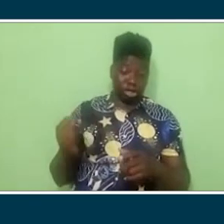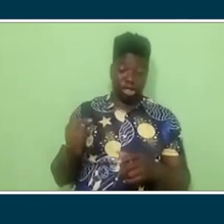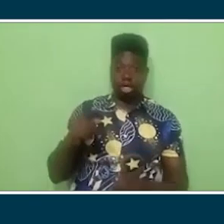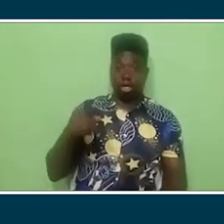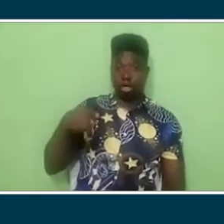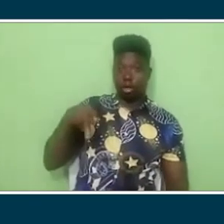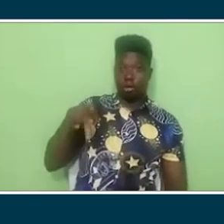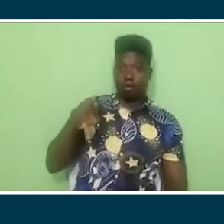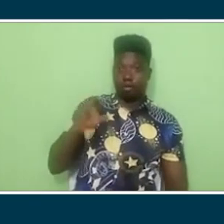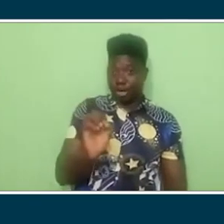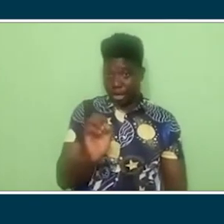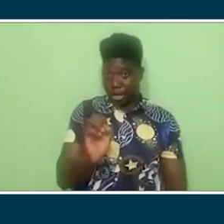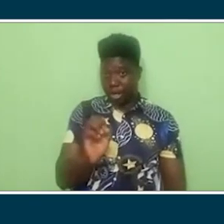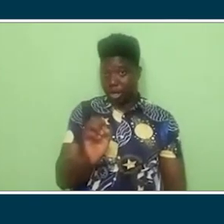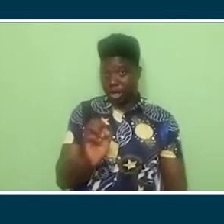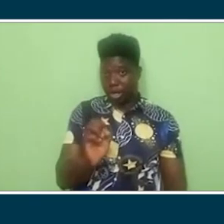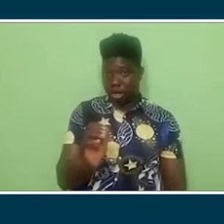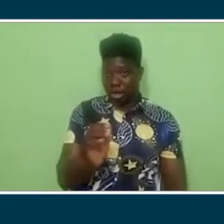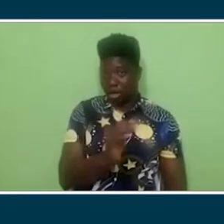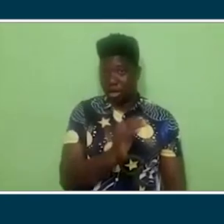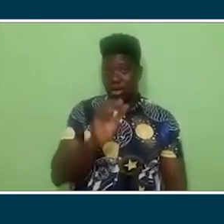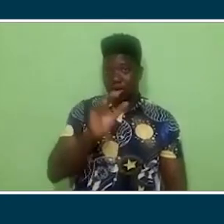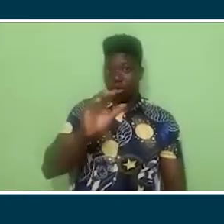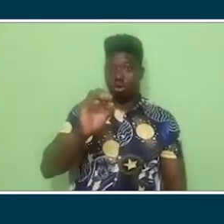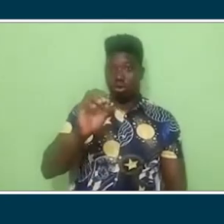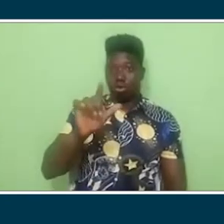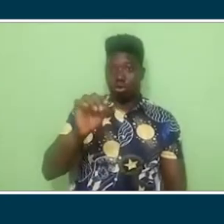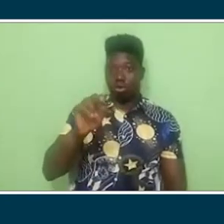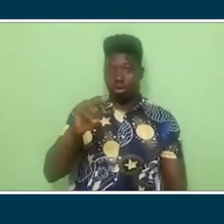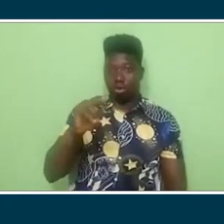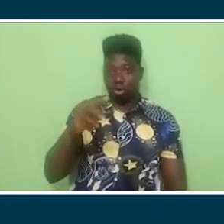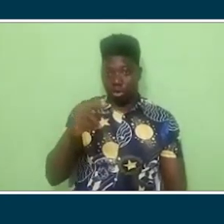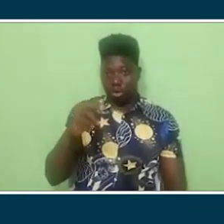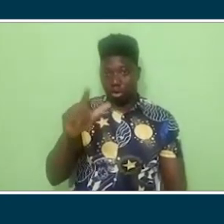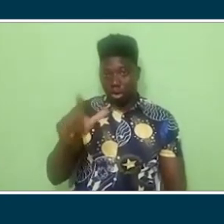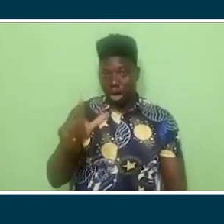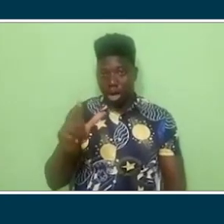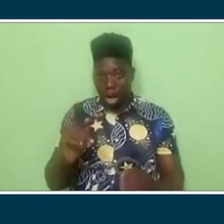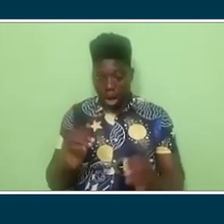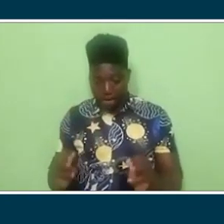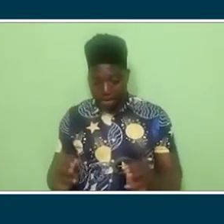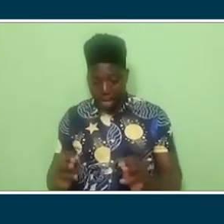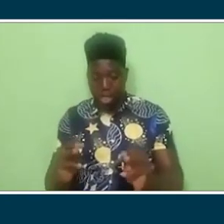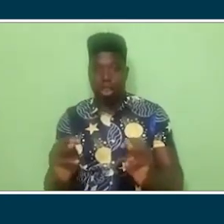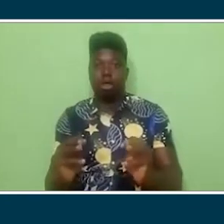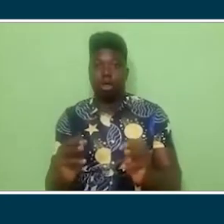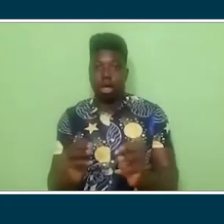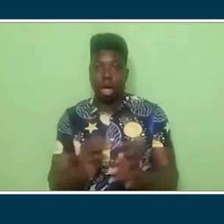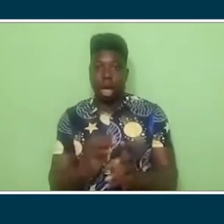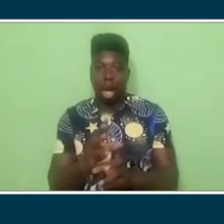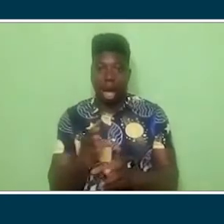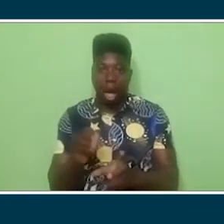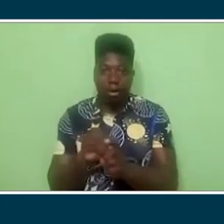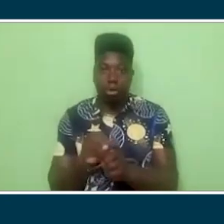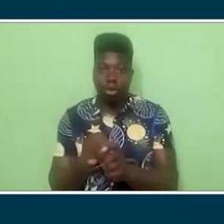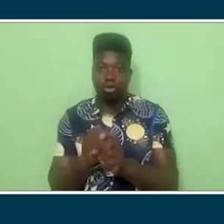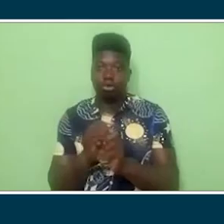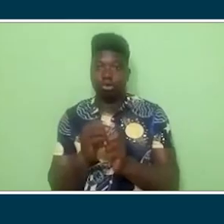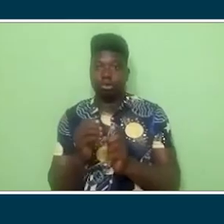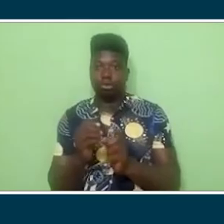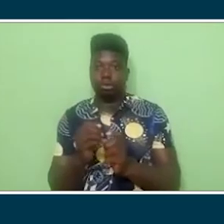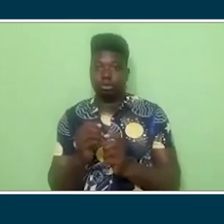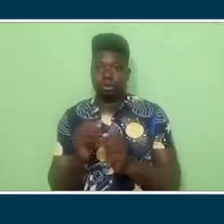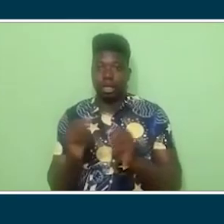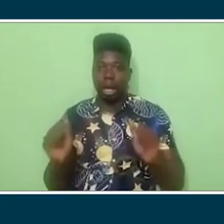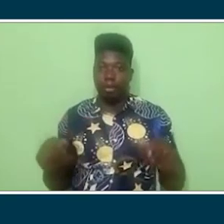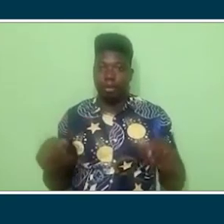methodologies that include exile as a possible outcome. I don't